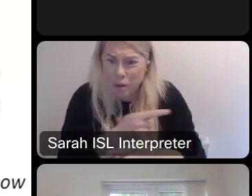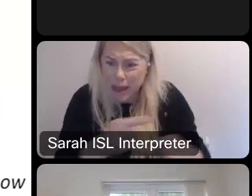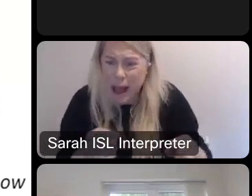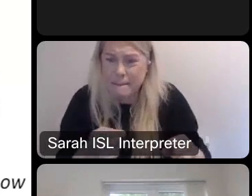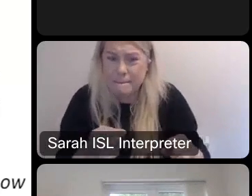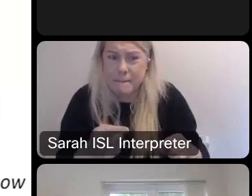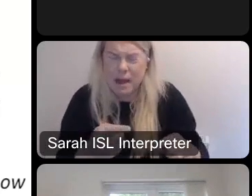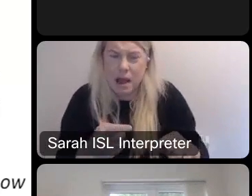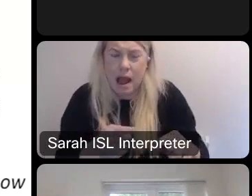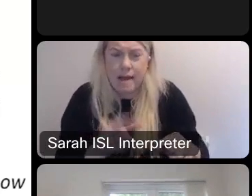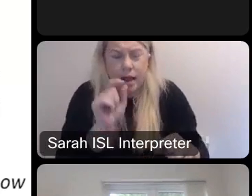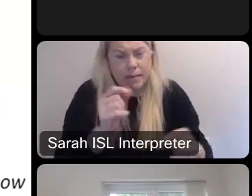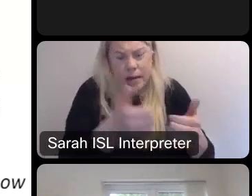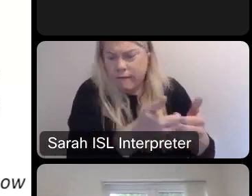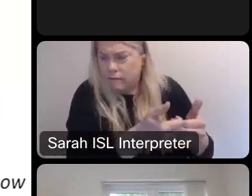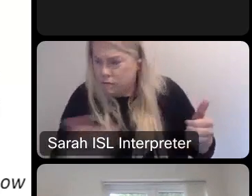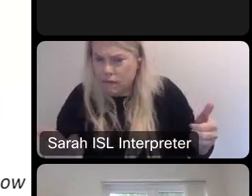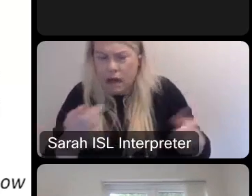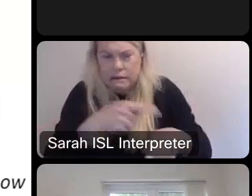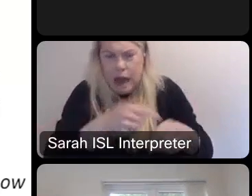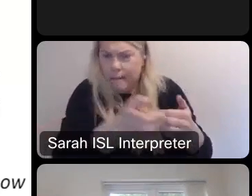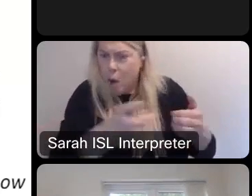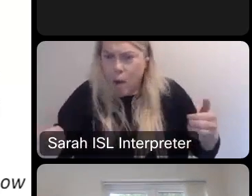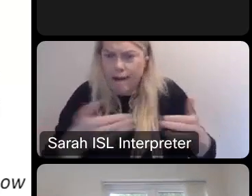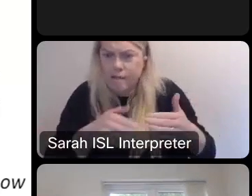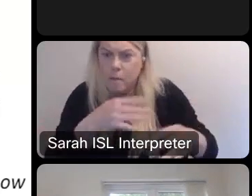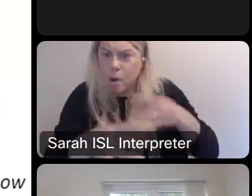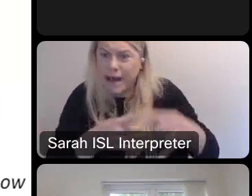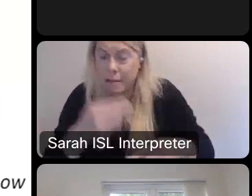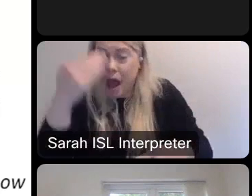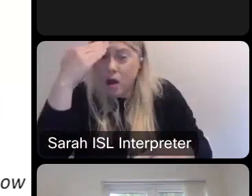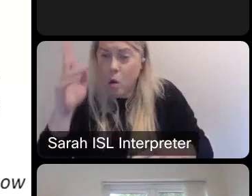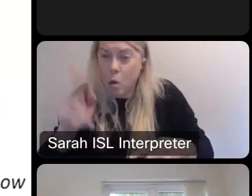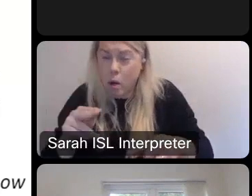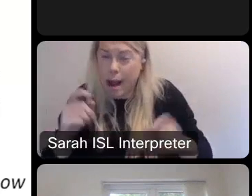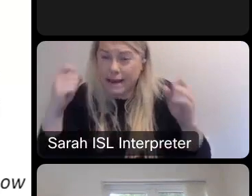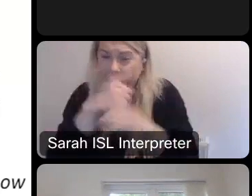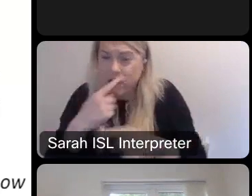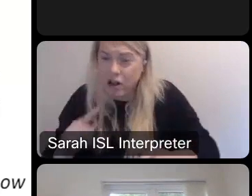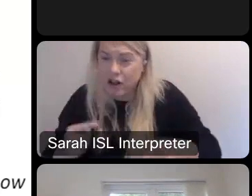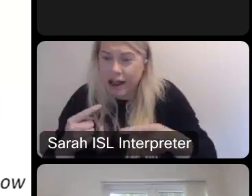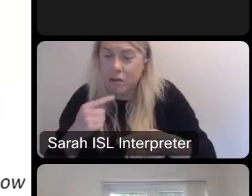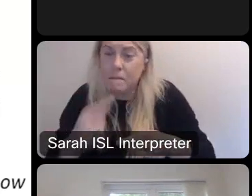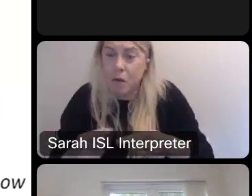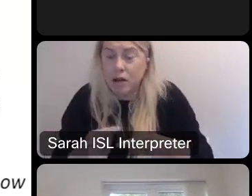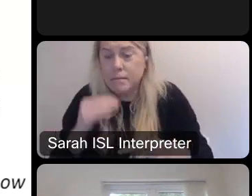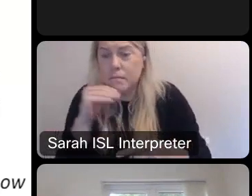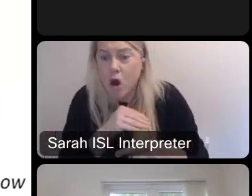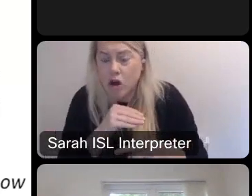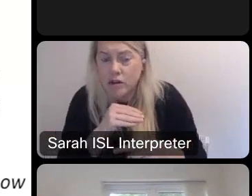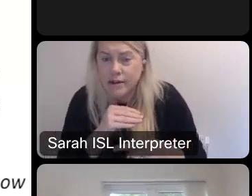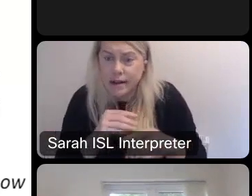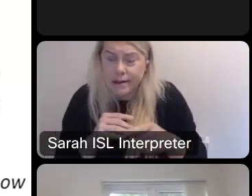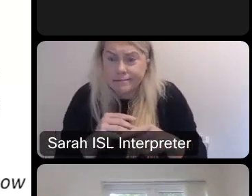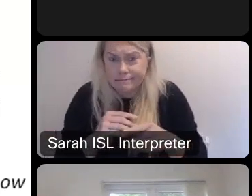away from what has happened, and that's very challenging, we know, but it is very important that we, as particularly as managers and peers